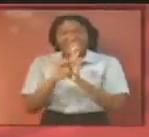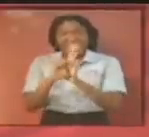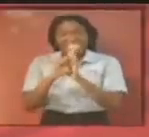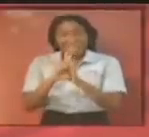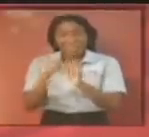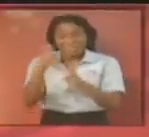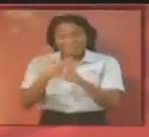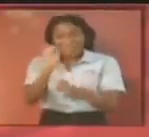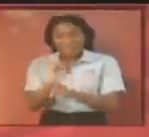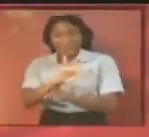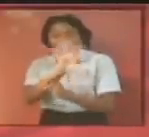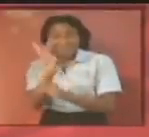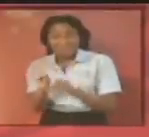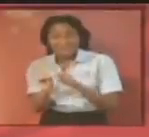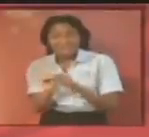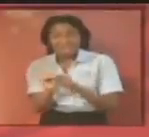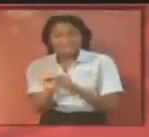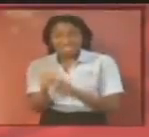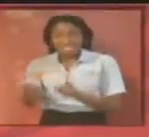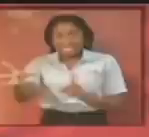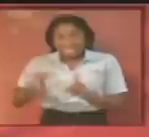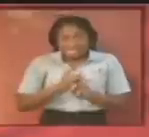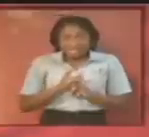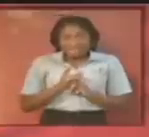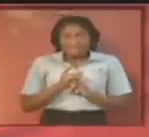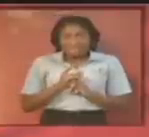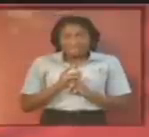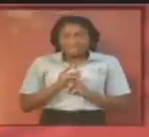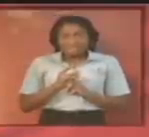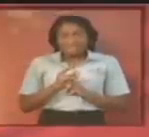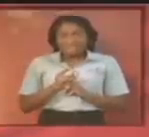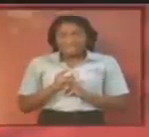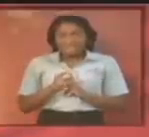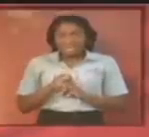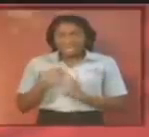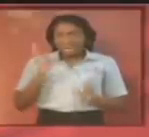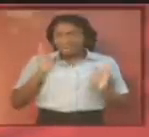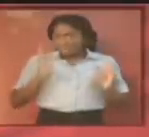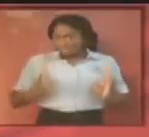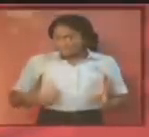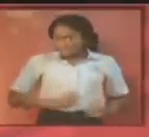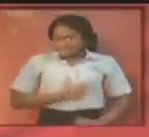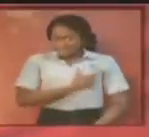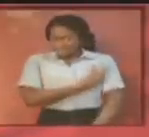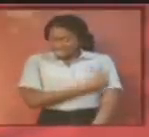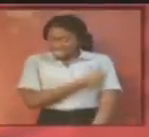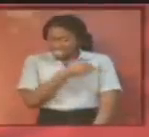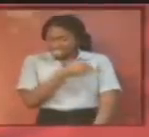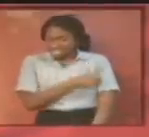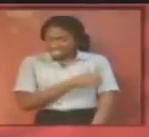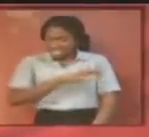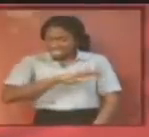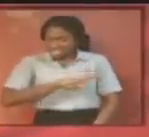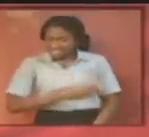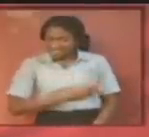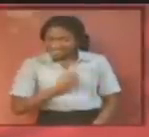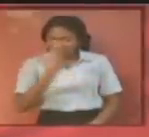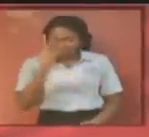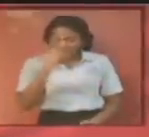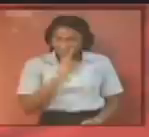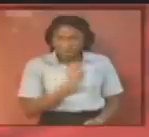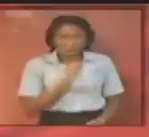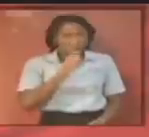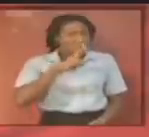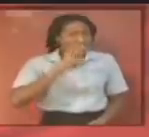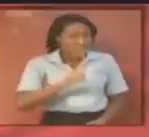is exactly what, this is not exactly the opponent that you train for, that your immune system is trained for, but